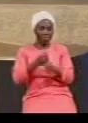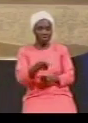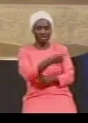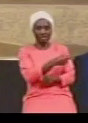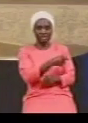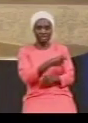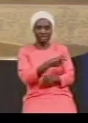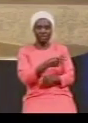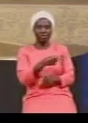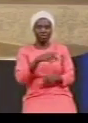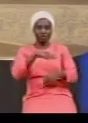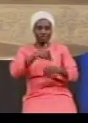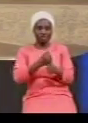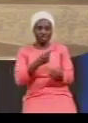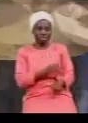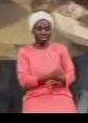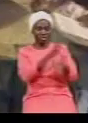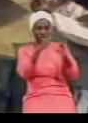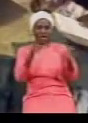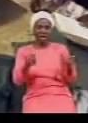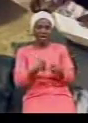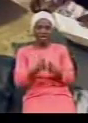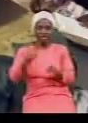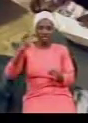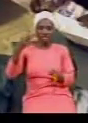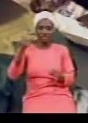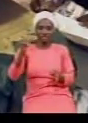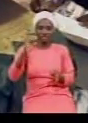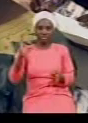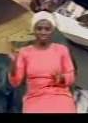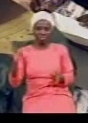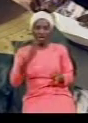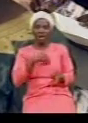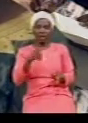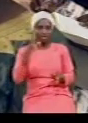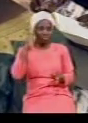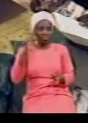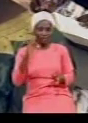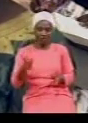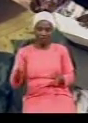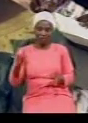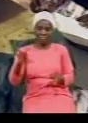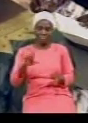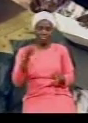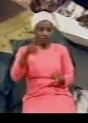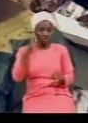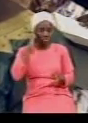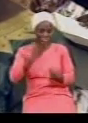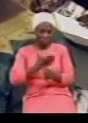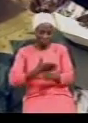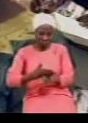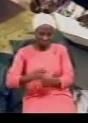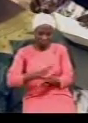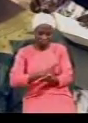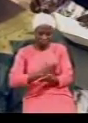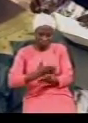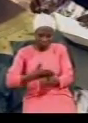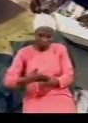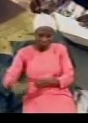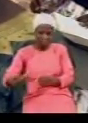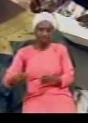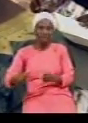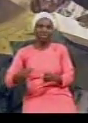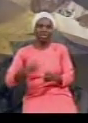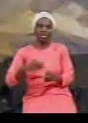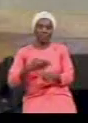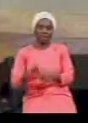as chaff. Thou shalt fan them, and the wind shall carry them away, and the one wind shall